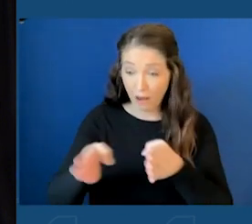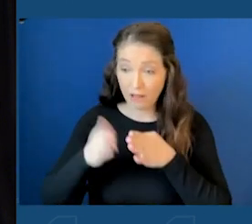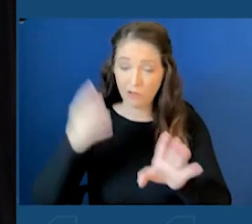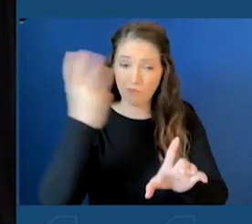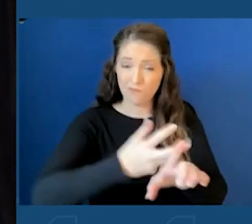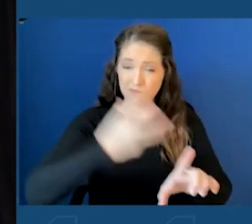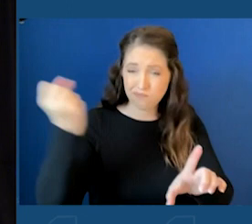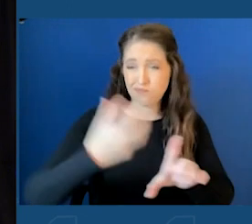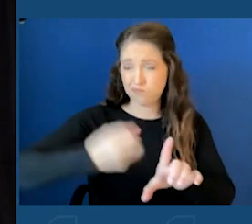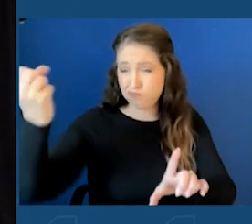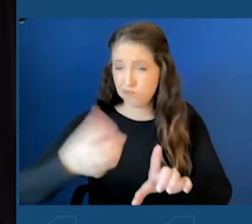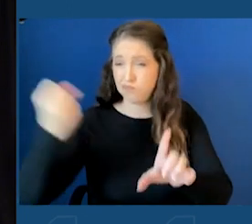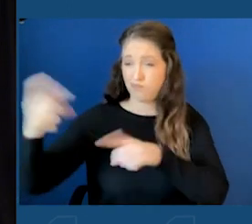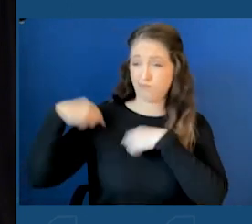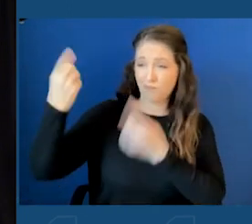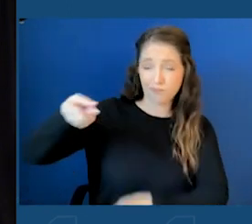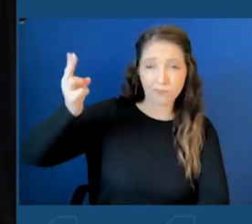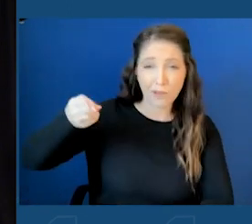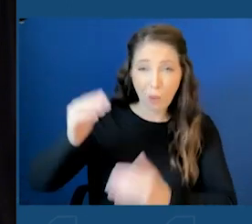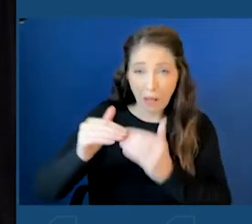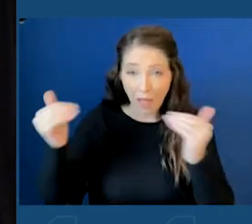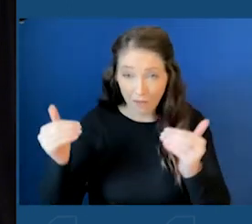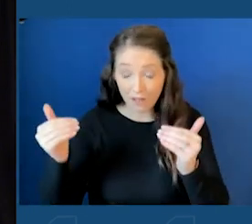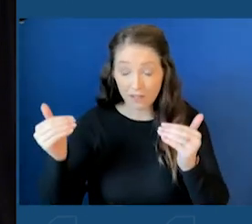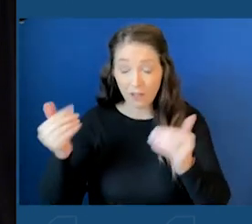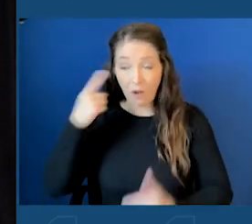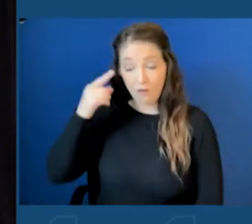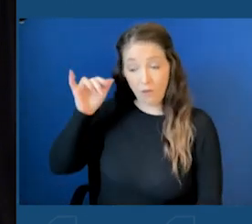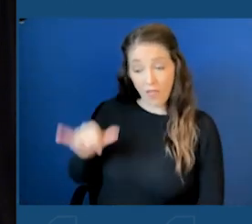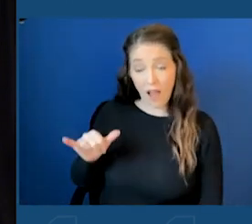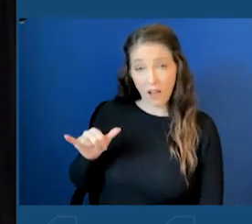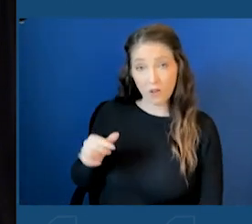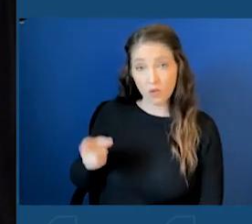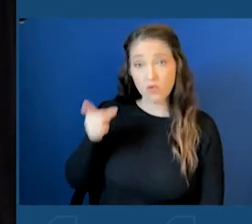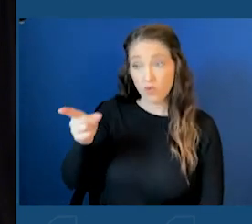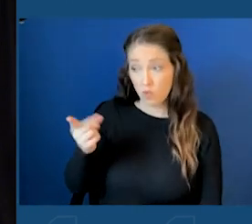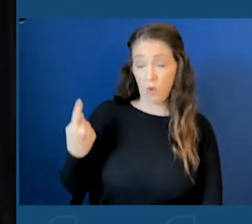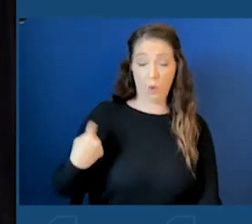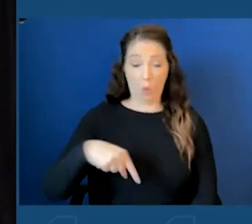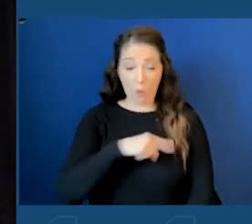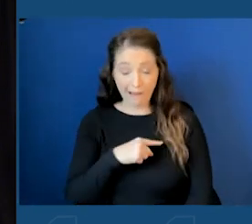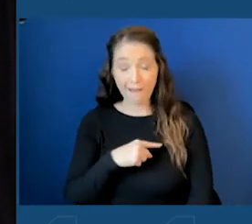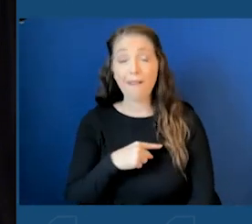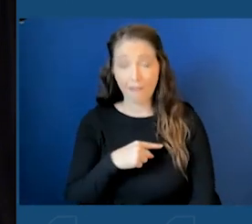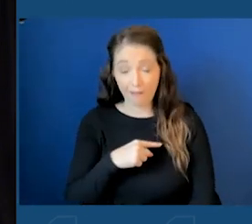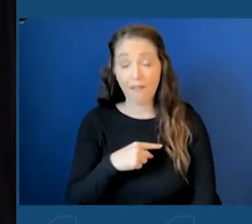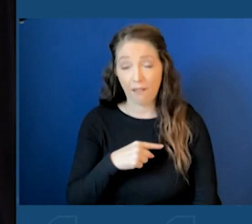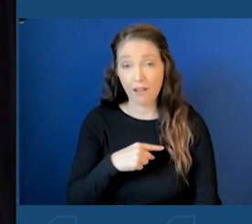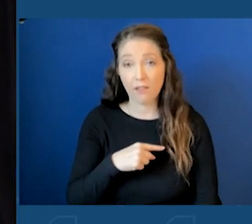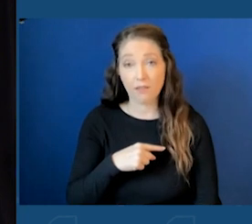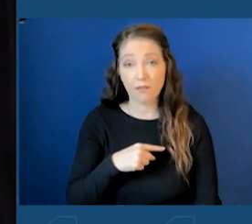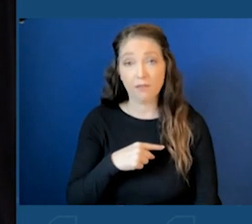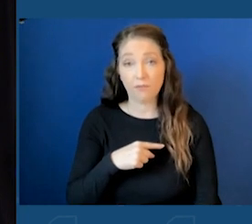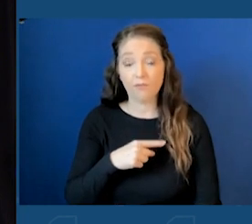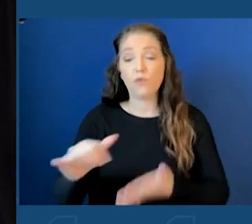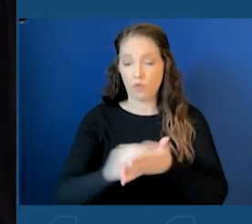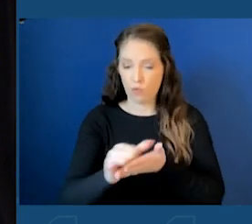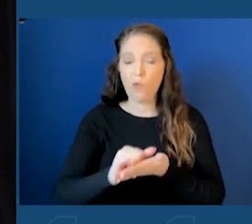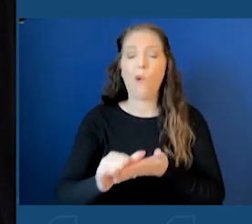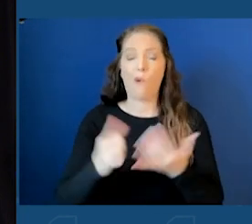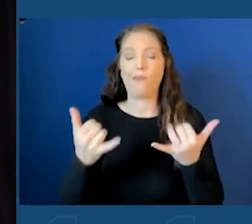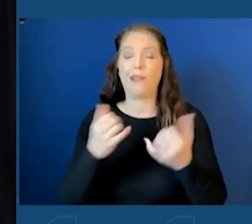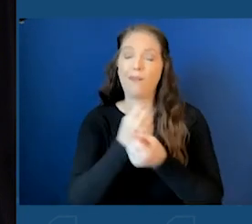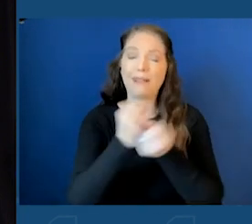levels, and because of that, you, we, us, are keeping New York safer.